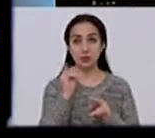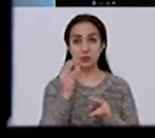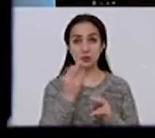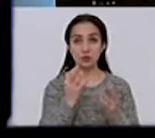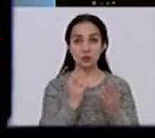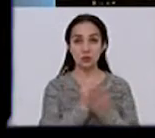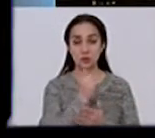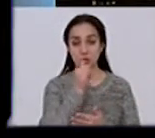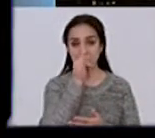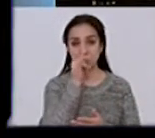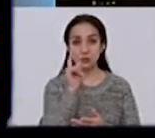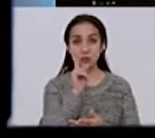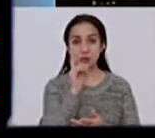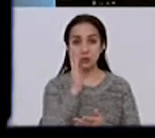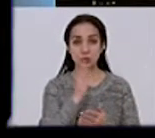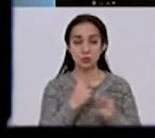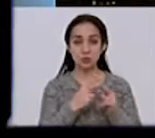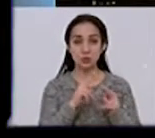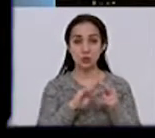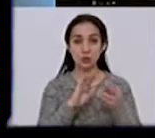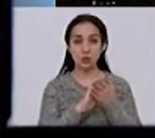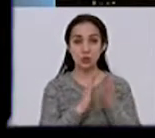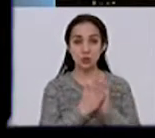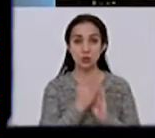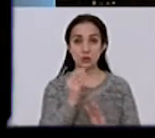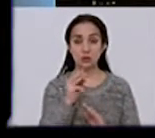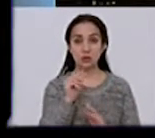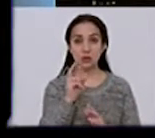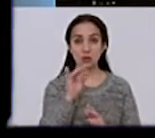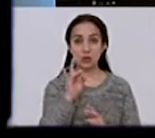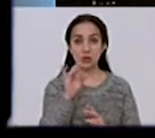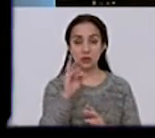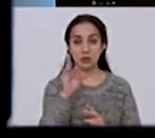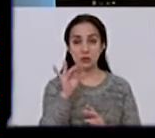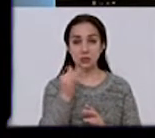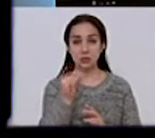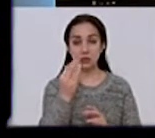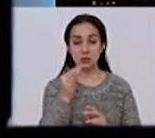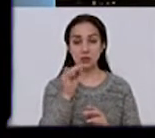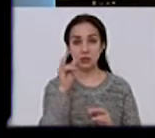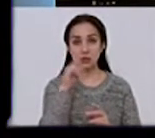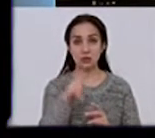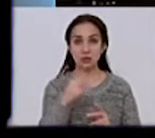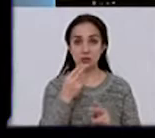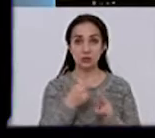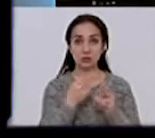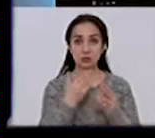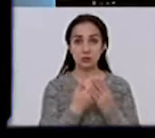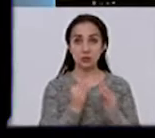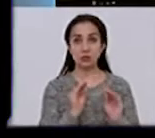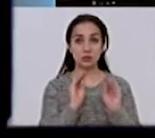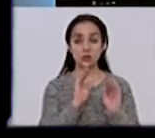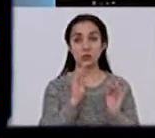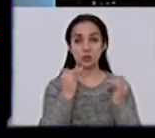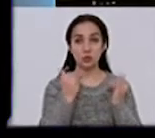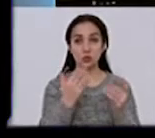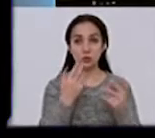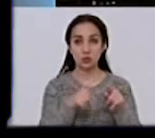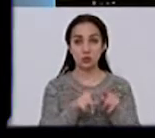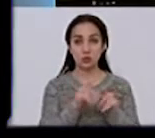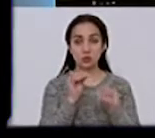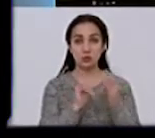imkoni bo'lmasa-chi, u holda biz taqribiy integrallash masalasini qo'yamiz. Bugun siz bilan ana